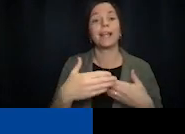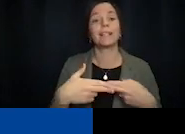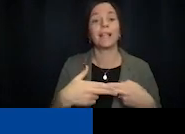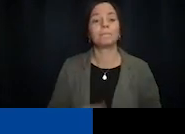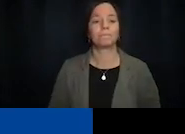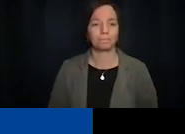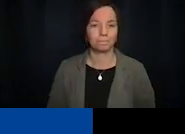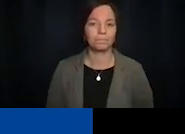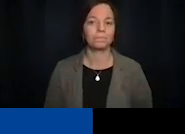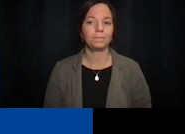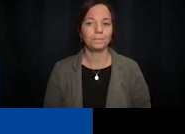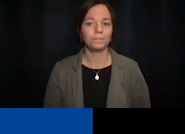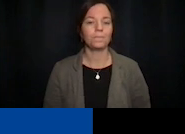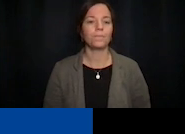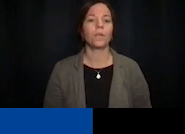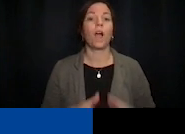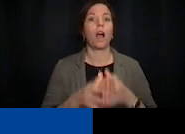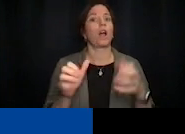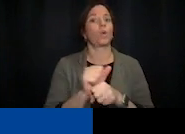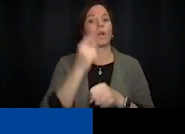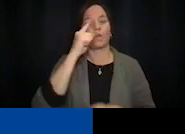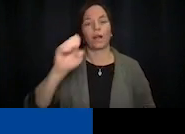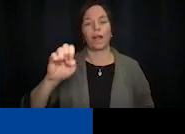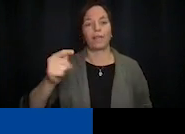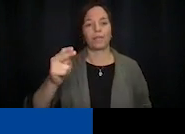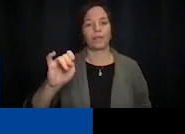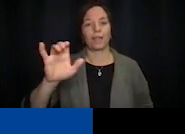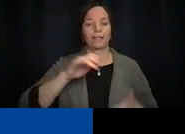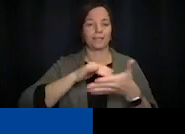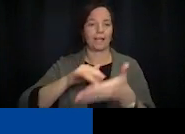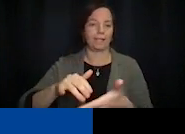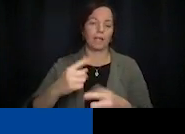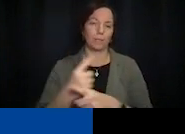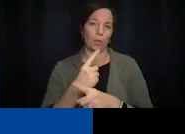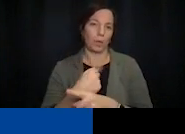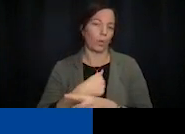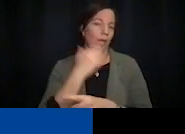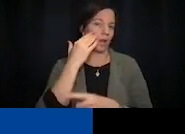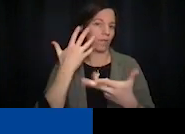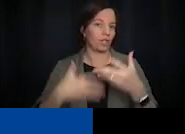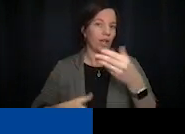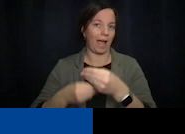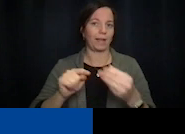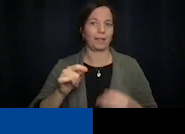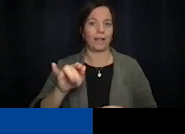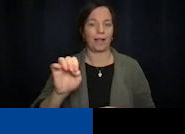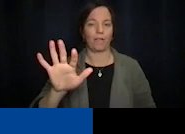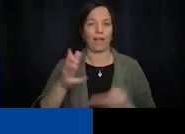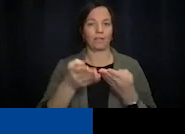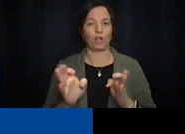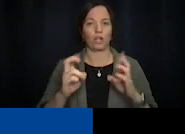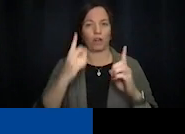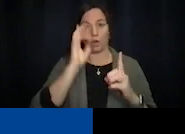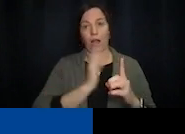Okay, there it is. So we're doing a lot of work in ethnic studies. As is appropriate, we know that it's been added Title V general education for our